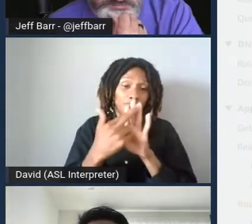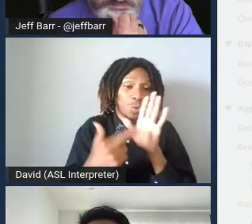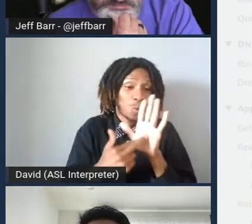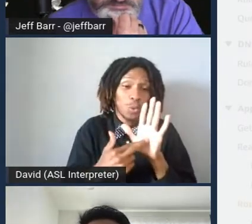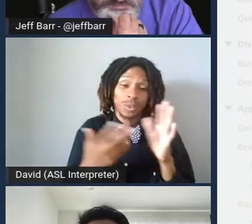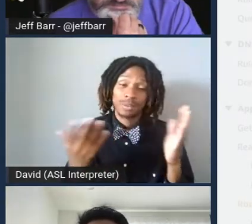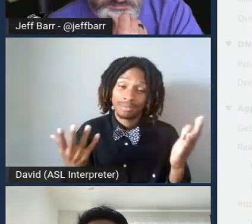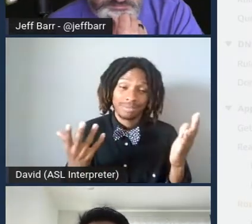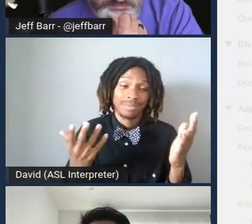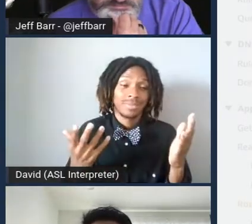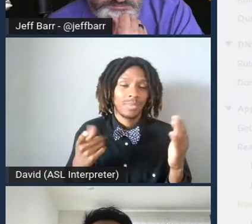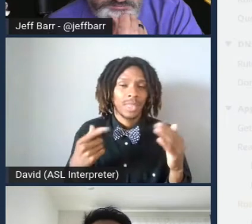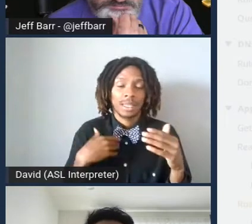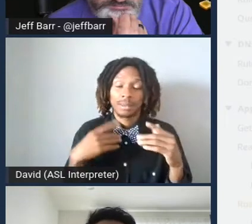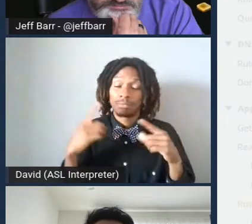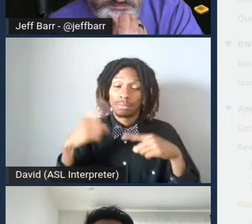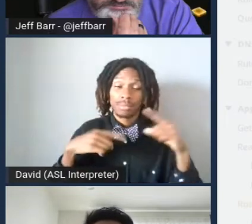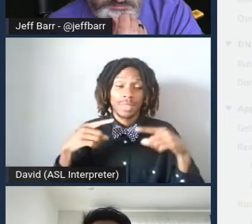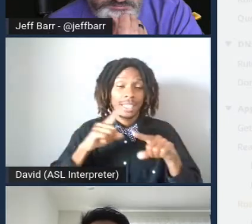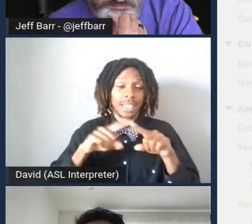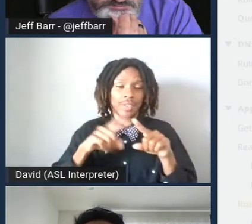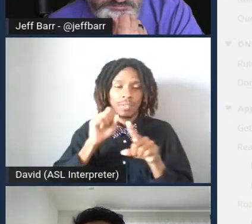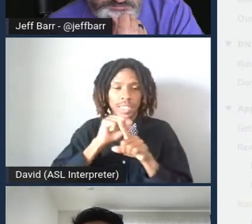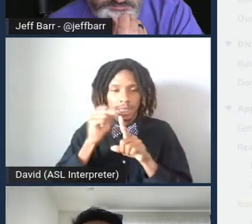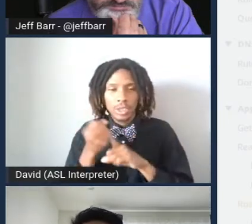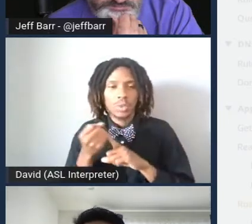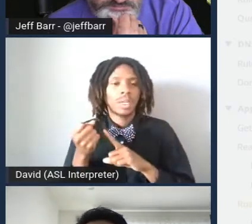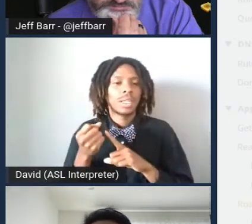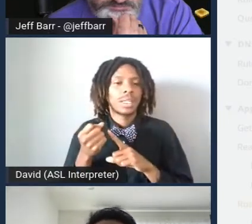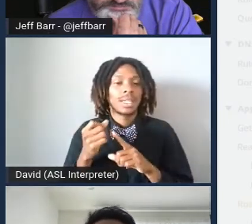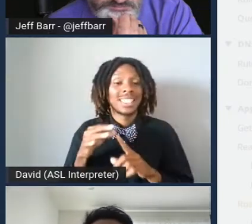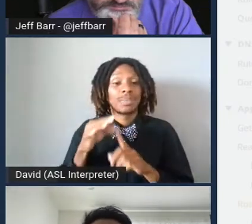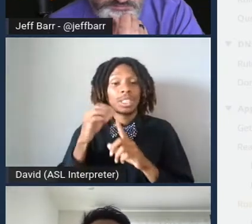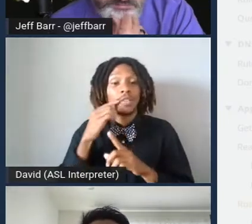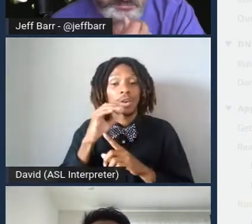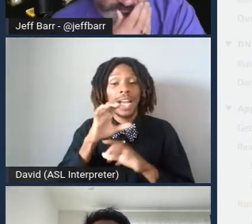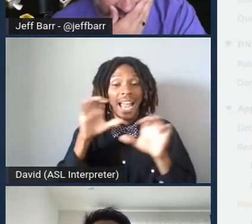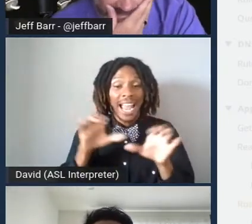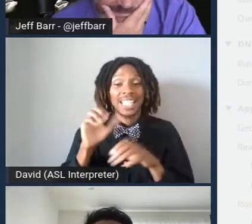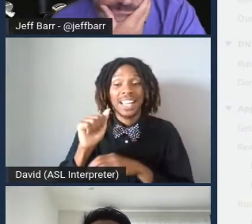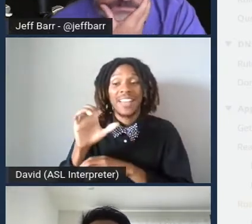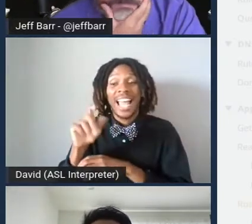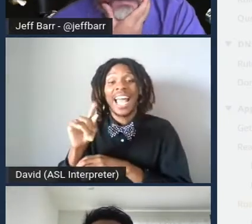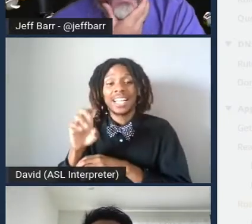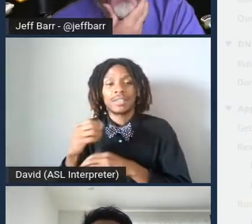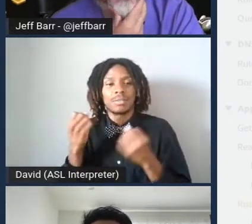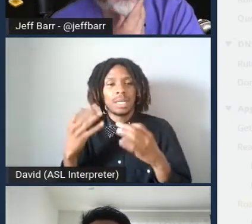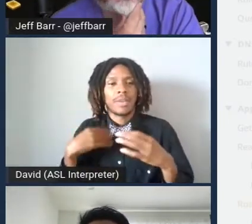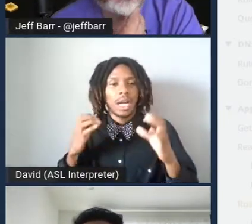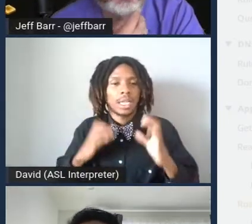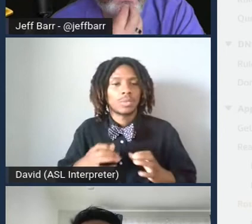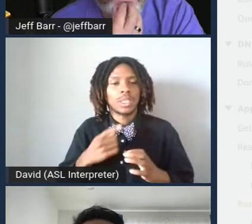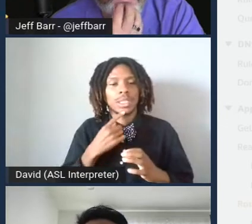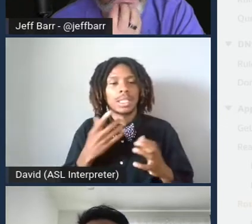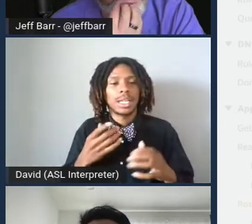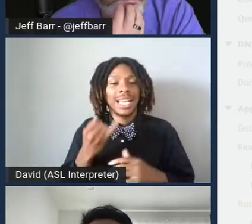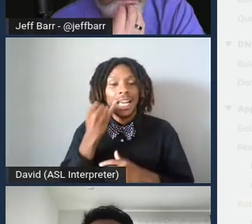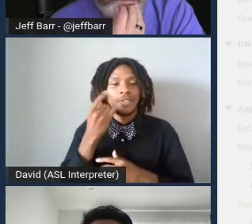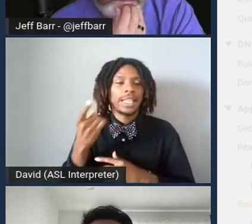very different circumstances, and especially for active, a lot of our customers will say, like, if they